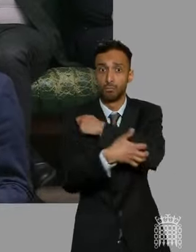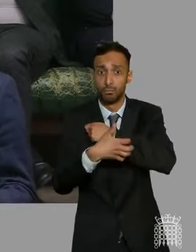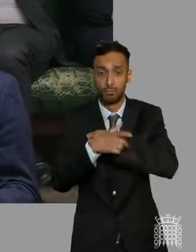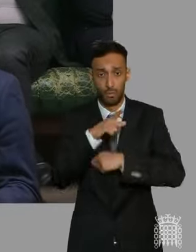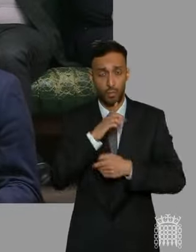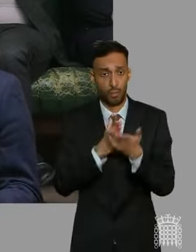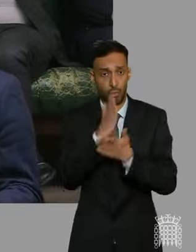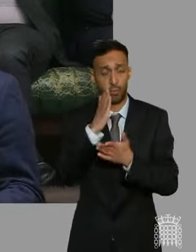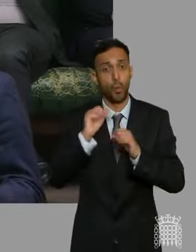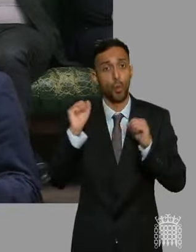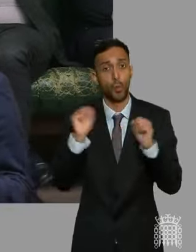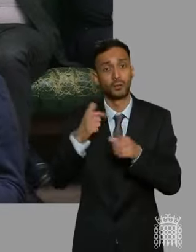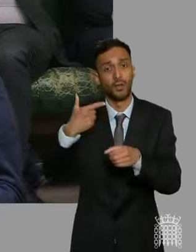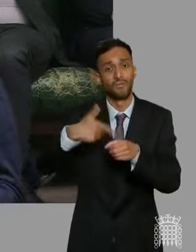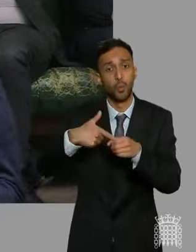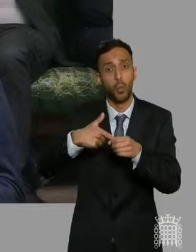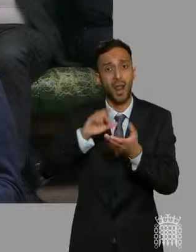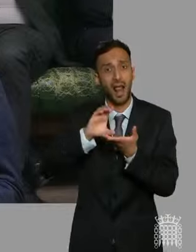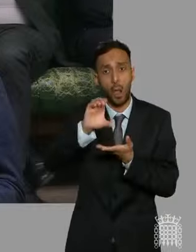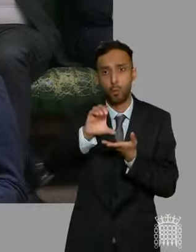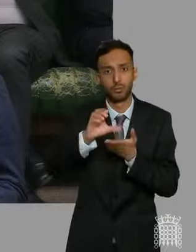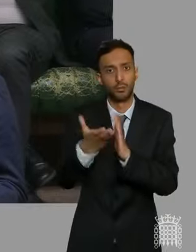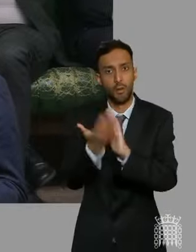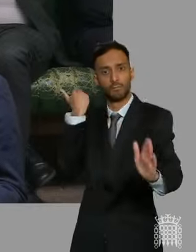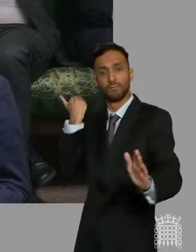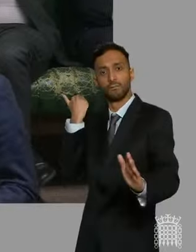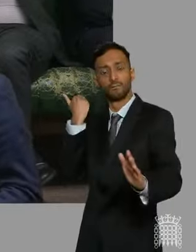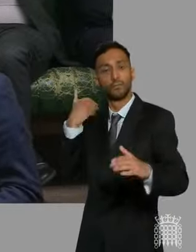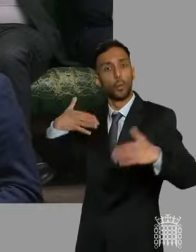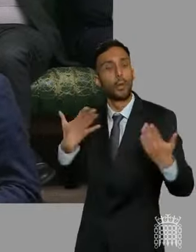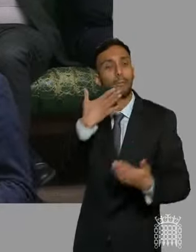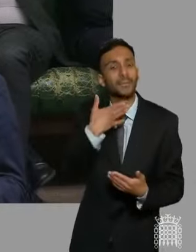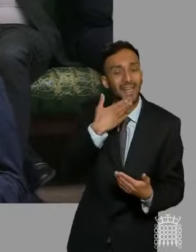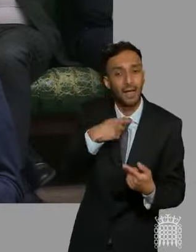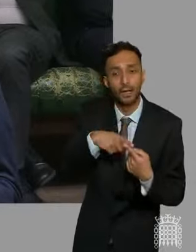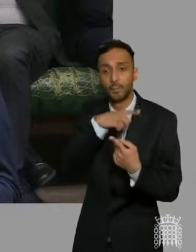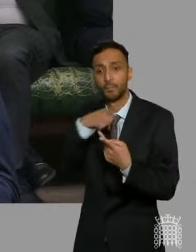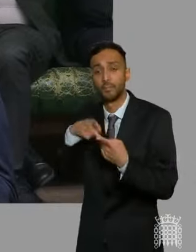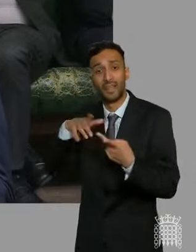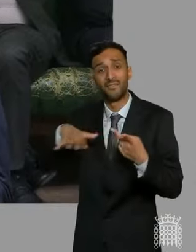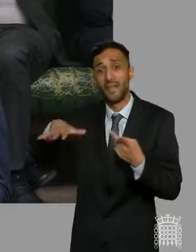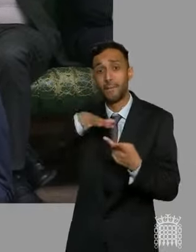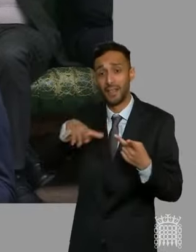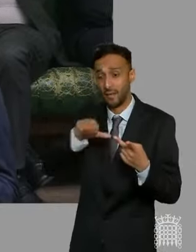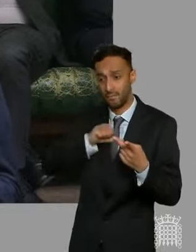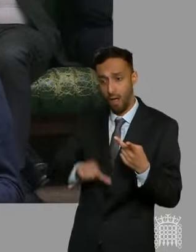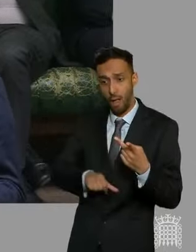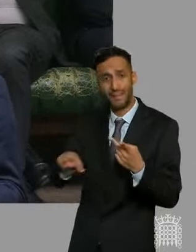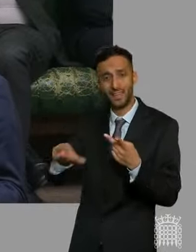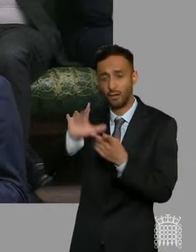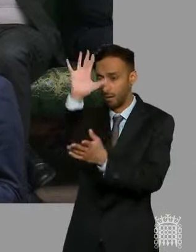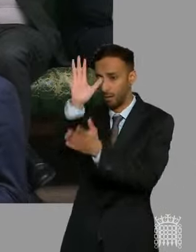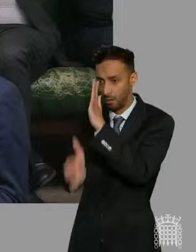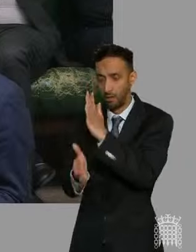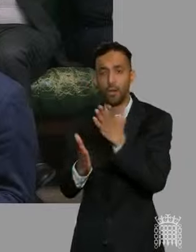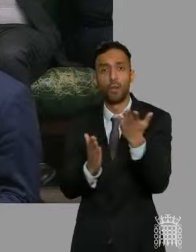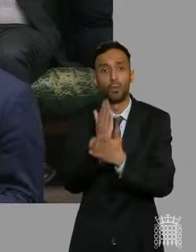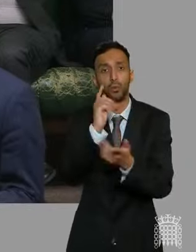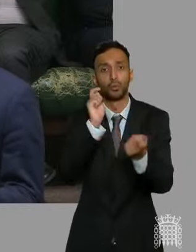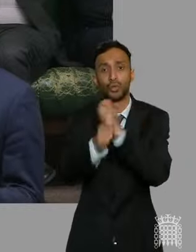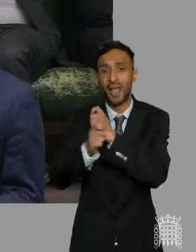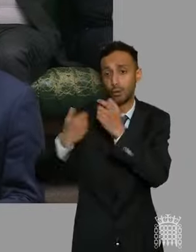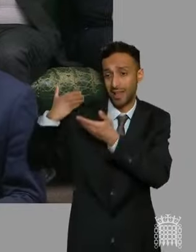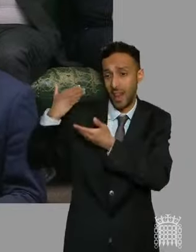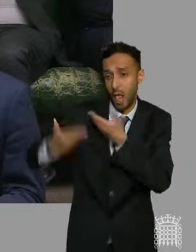family farming when he changed the inheritance tax, or was that a mistake? And did he mean to tax GPs, care